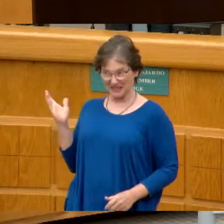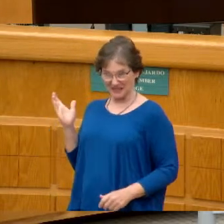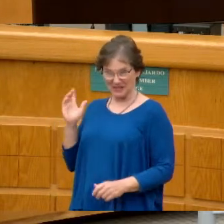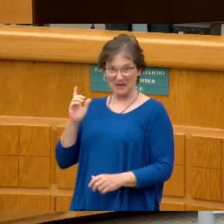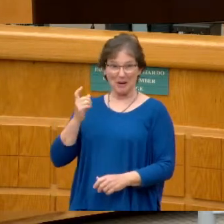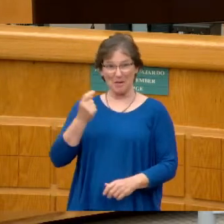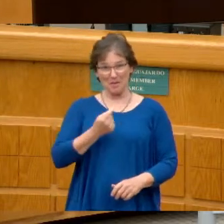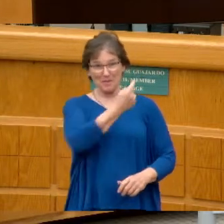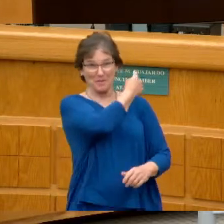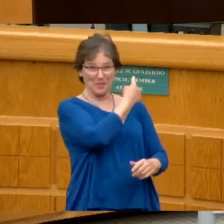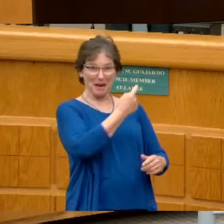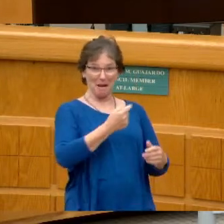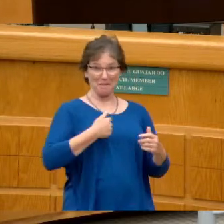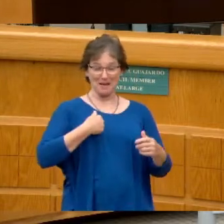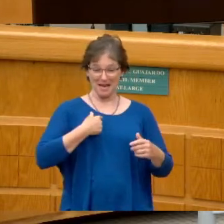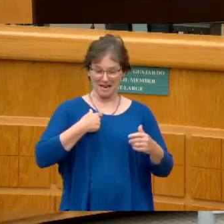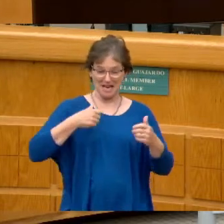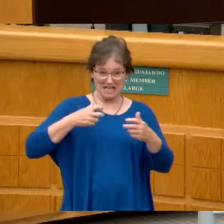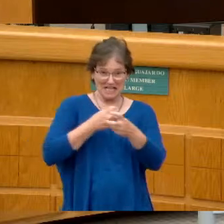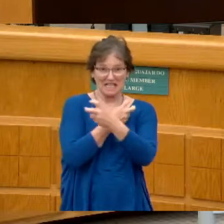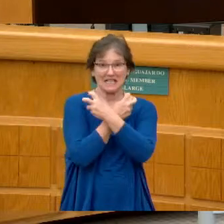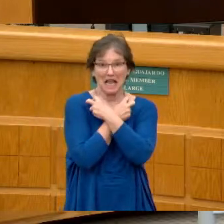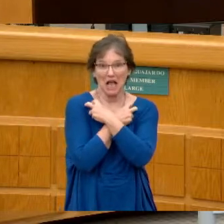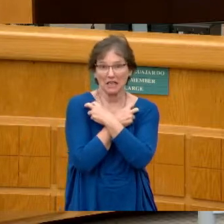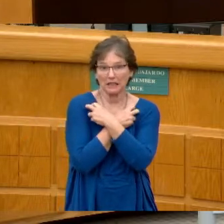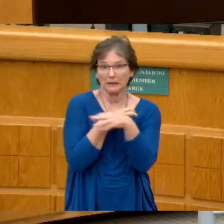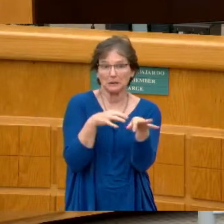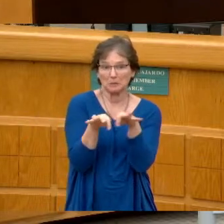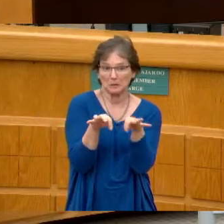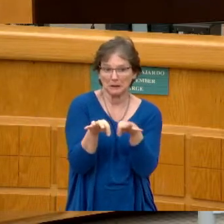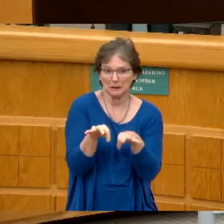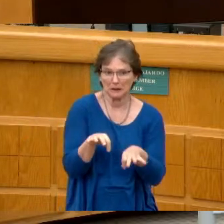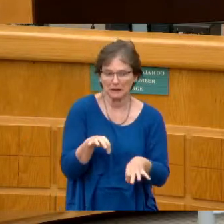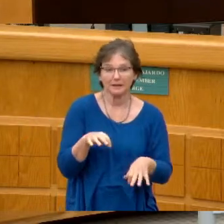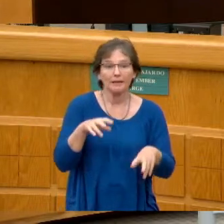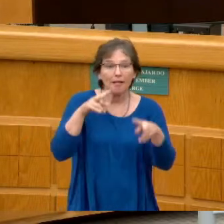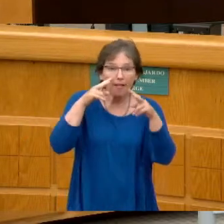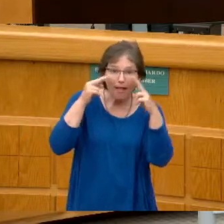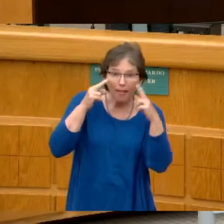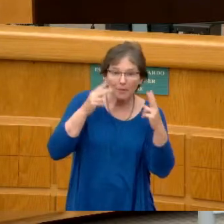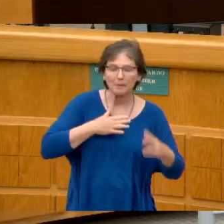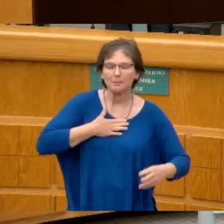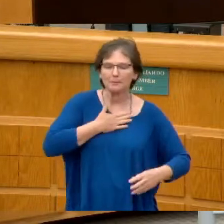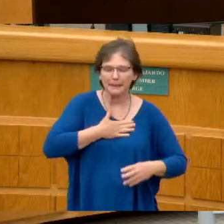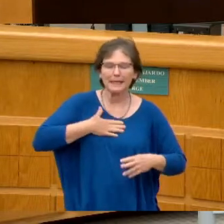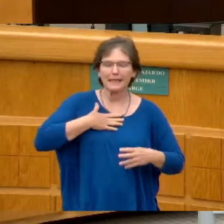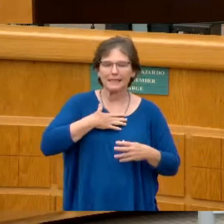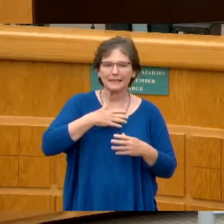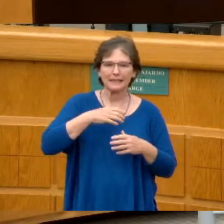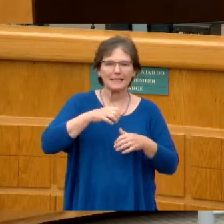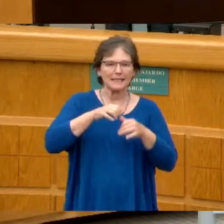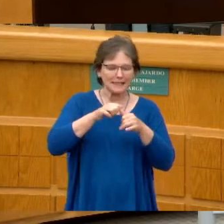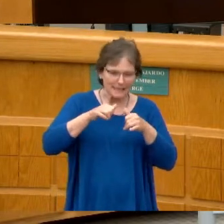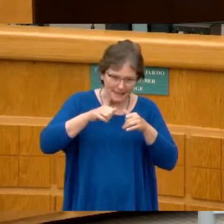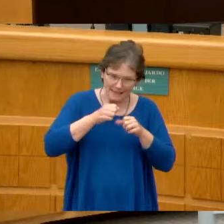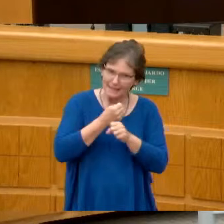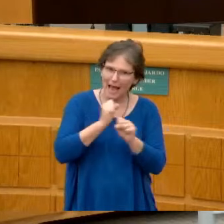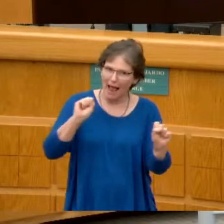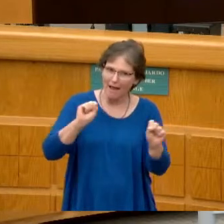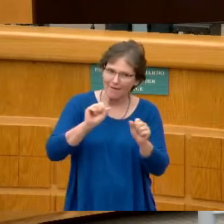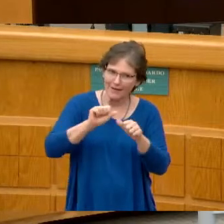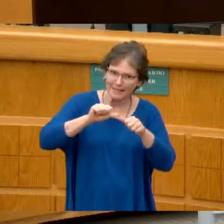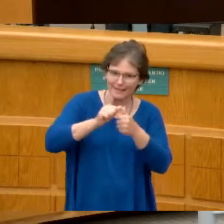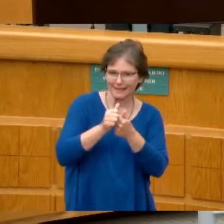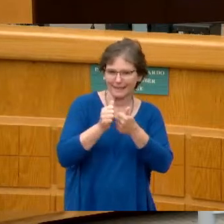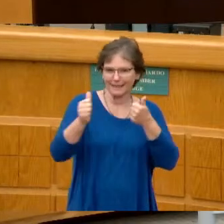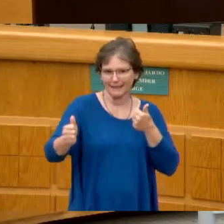Good afternoon. Mayor Joe McComb calling our public information meeting, getting it started here on